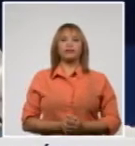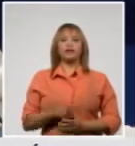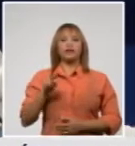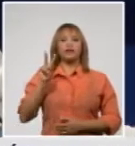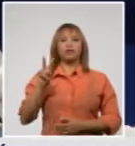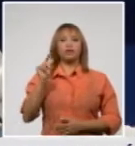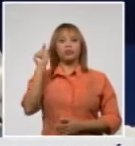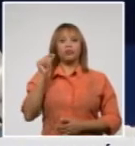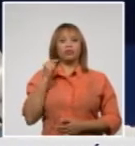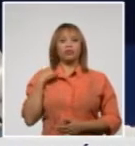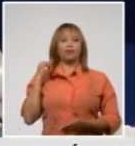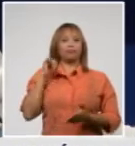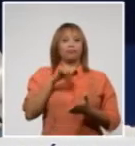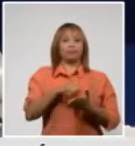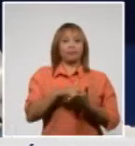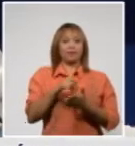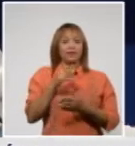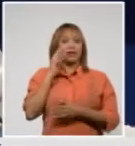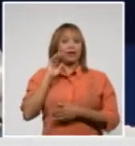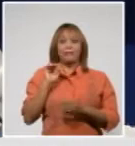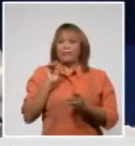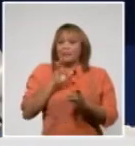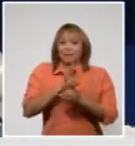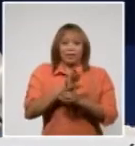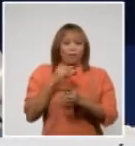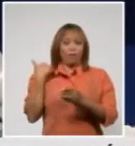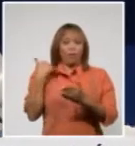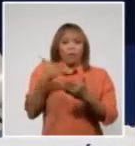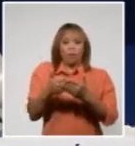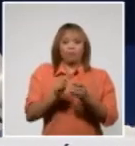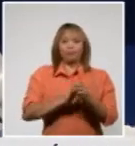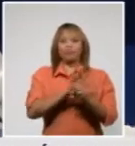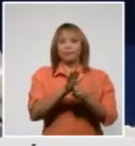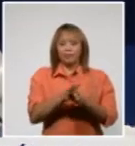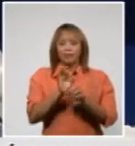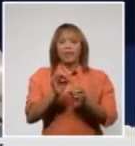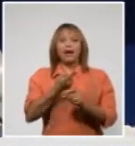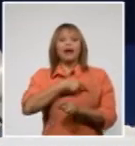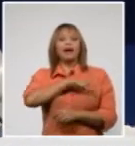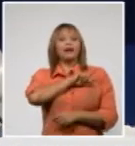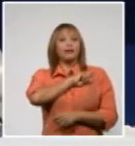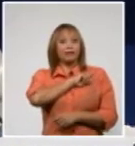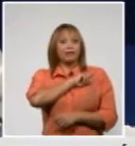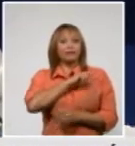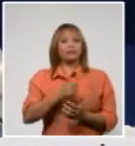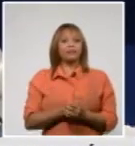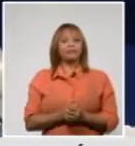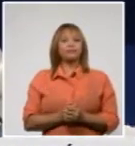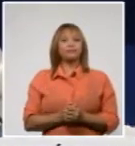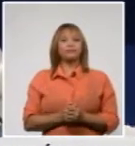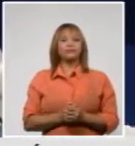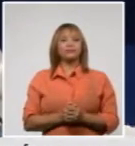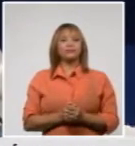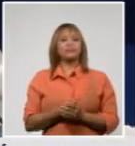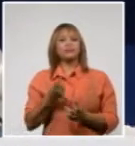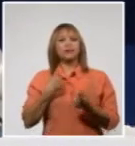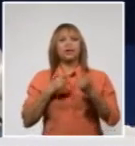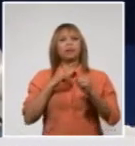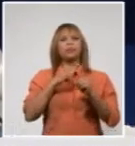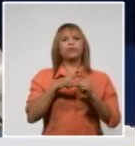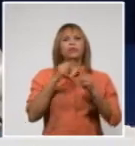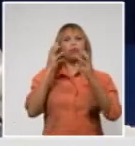3.47%. As I always mention, 2 people were evacuated at the start of the pandemic.